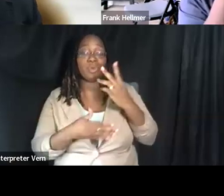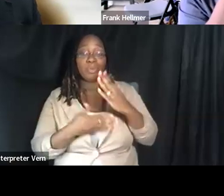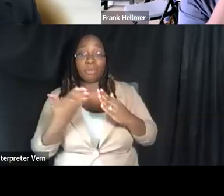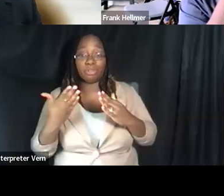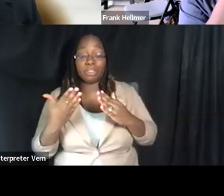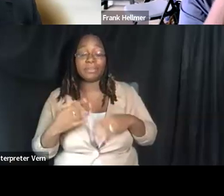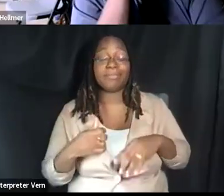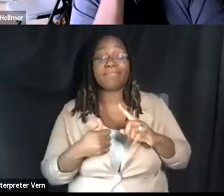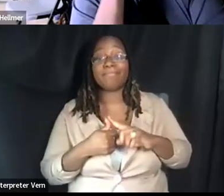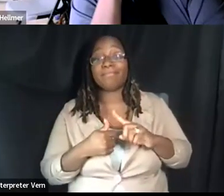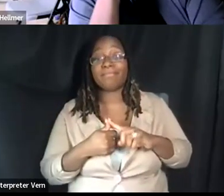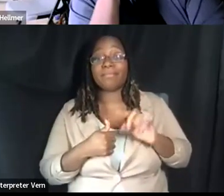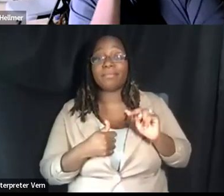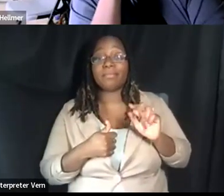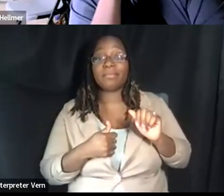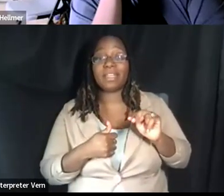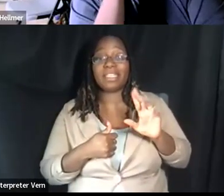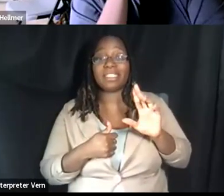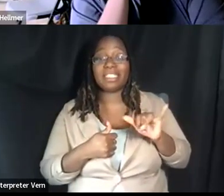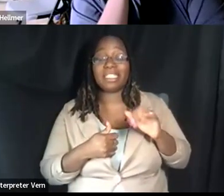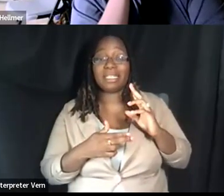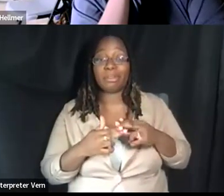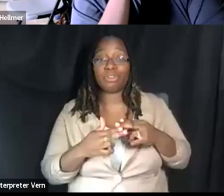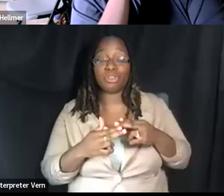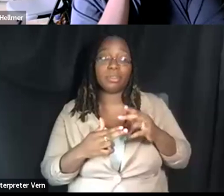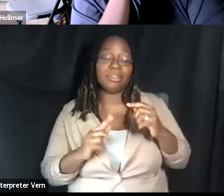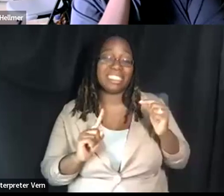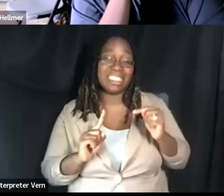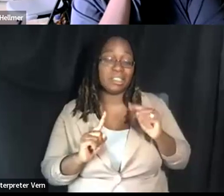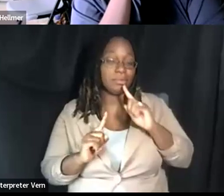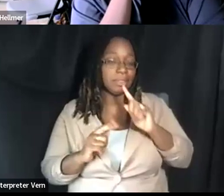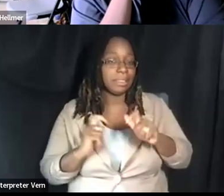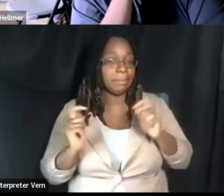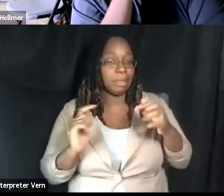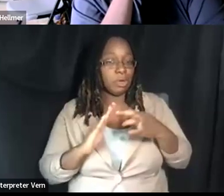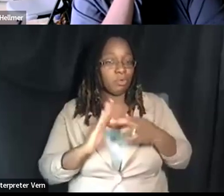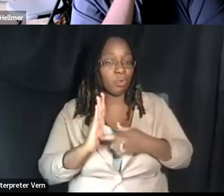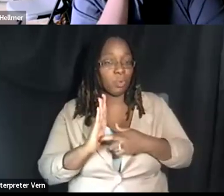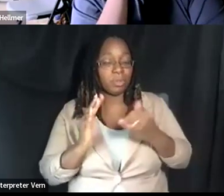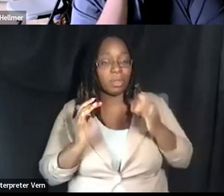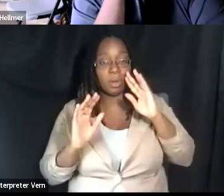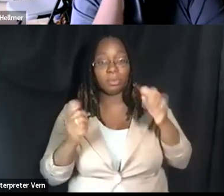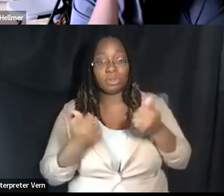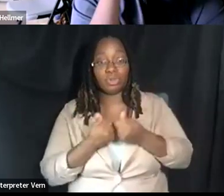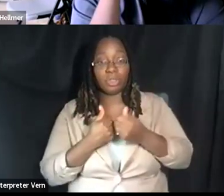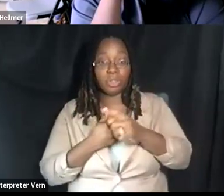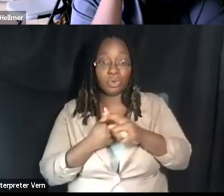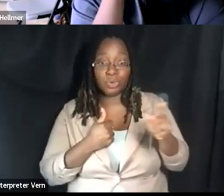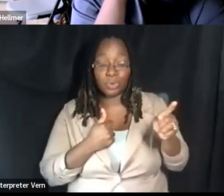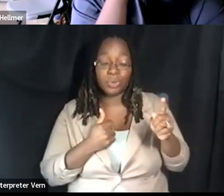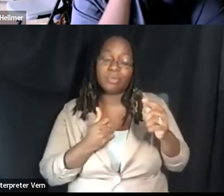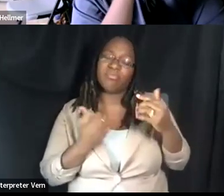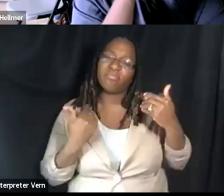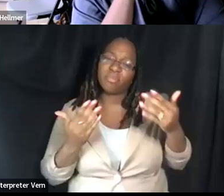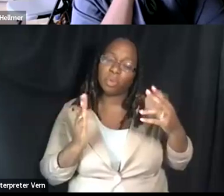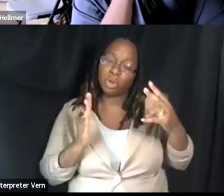is, Nancy stated at the beginning of this is a big rule. So I would challenge everybody on this call, take the time to read it, to